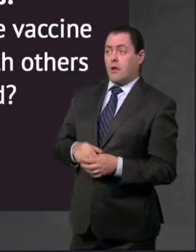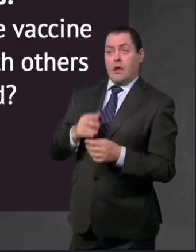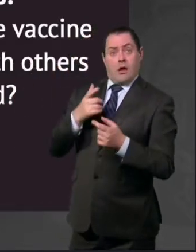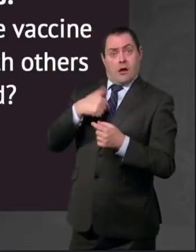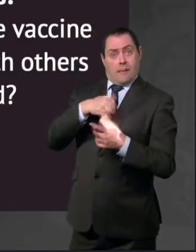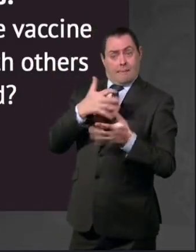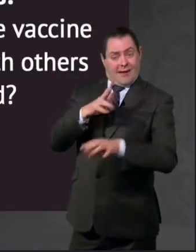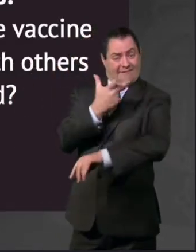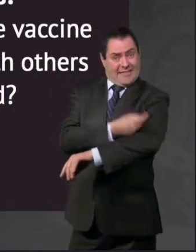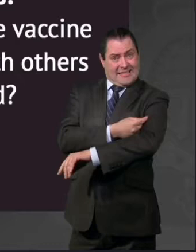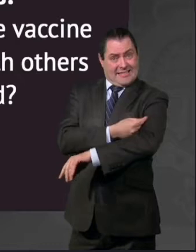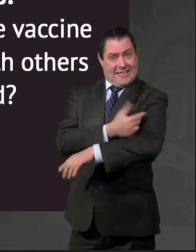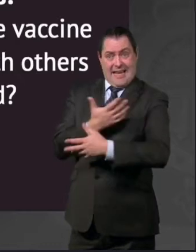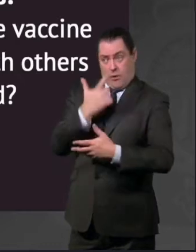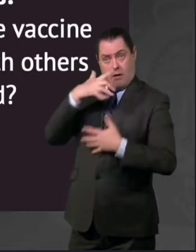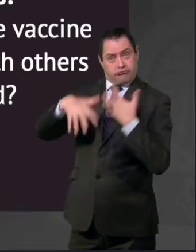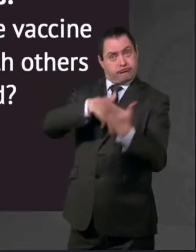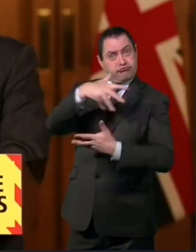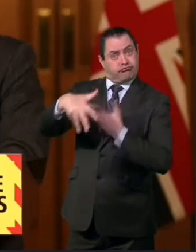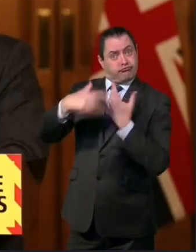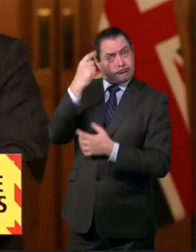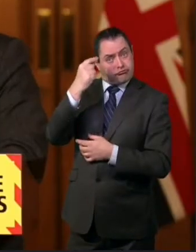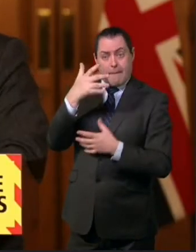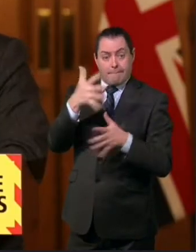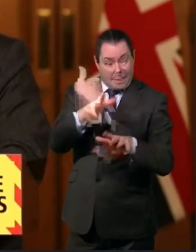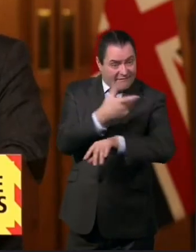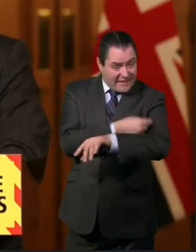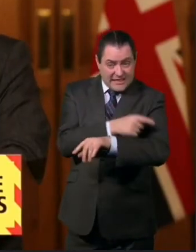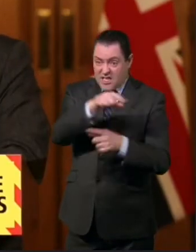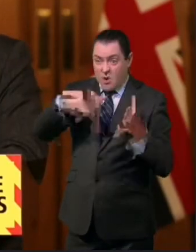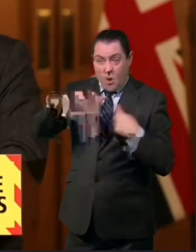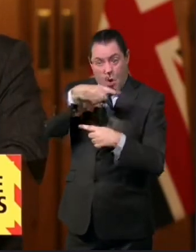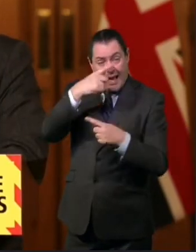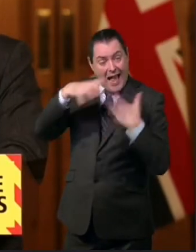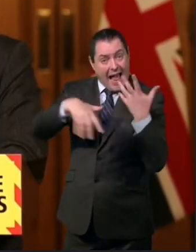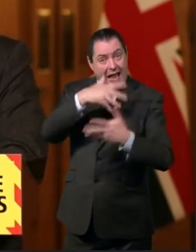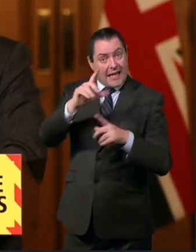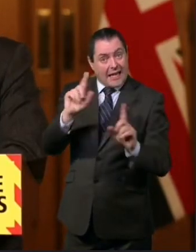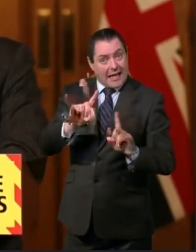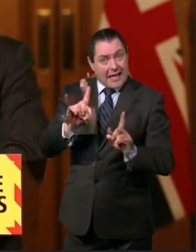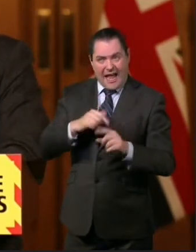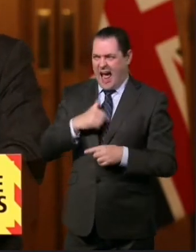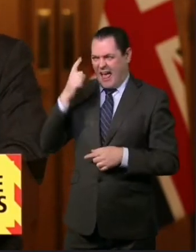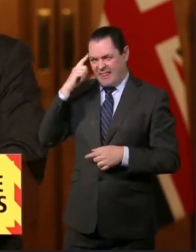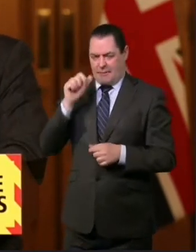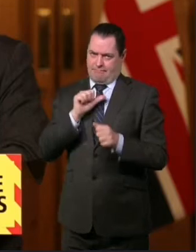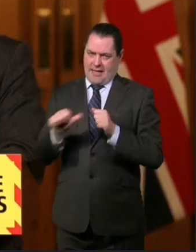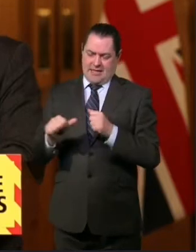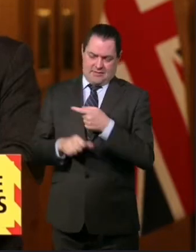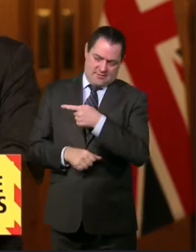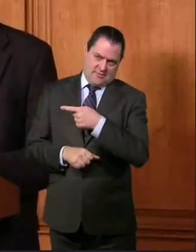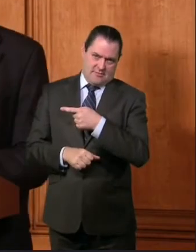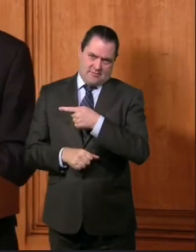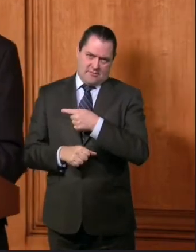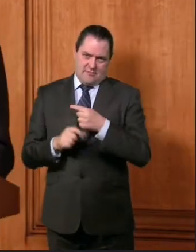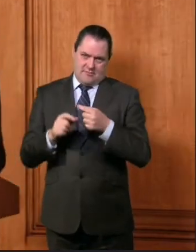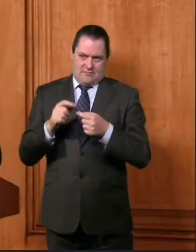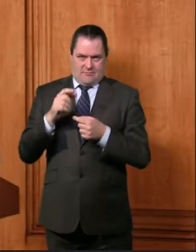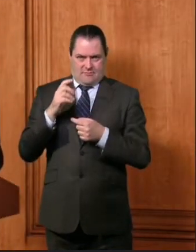with others who have been vaccinated? And again, I think I'd probably better defer to Chris and Patrick on that. Chris.